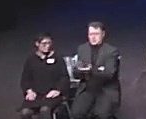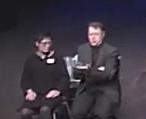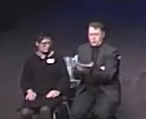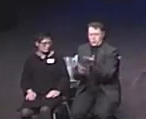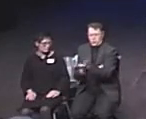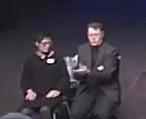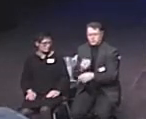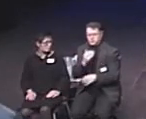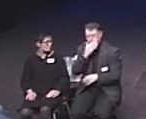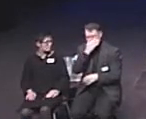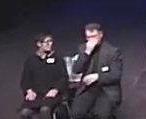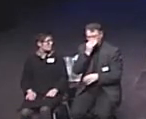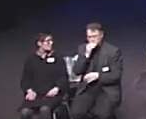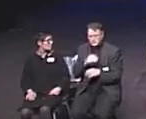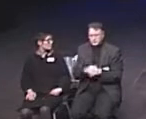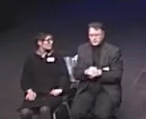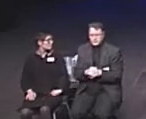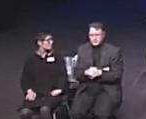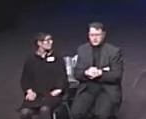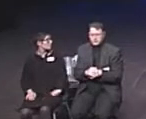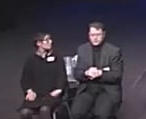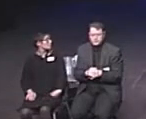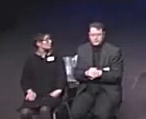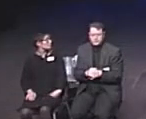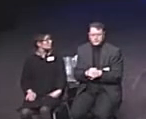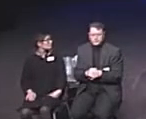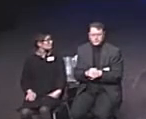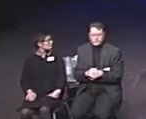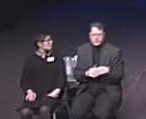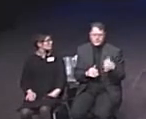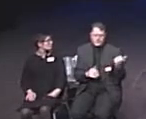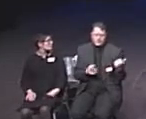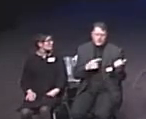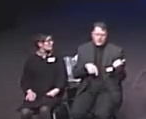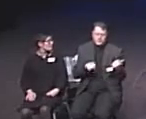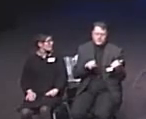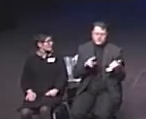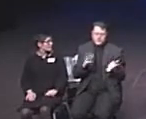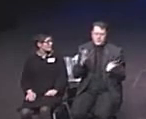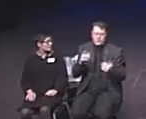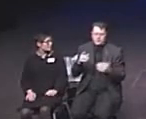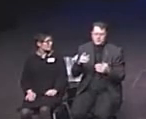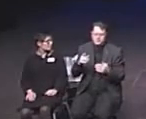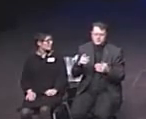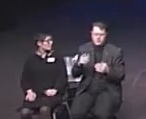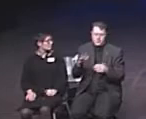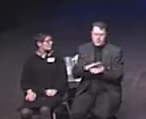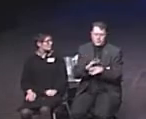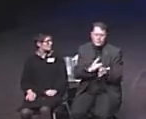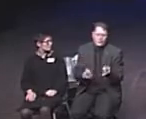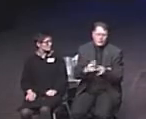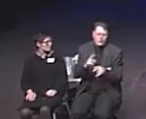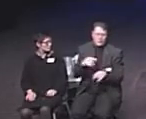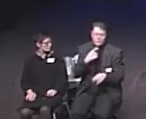And that is... Take the next one. Right. Yeah. And as we have taken too much time, I would just short say that